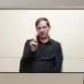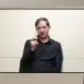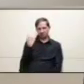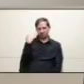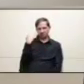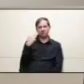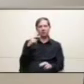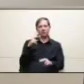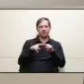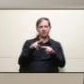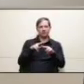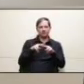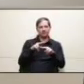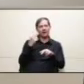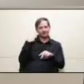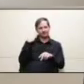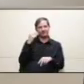allegedly